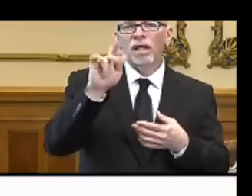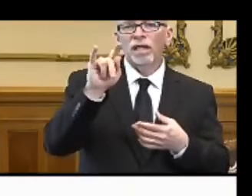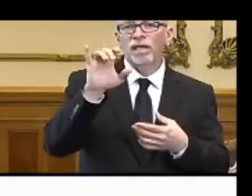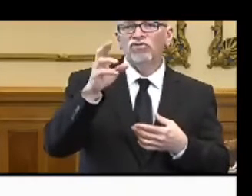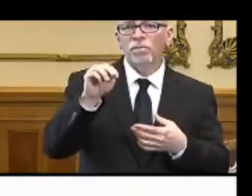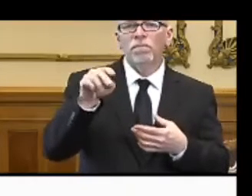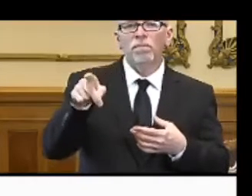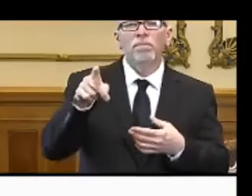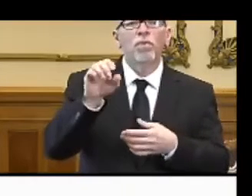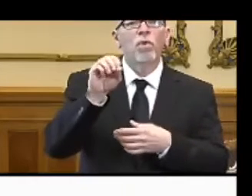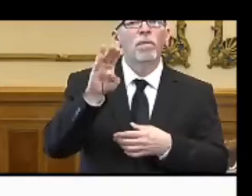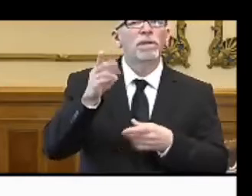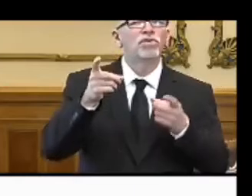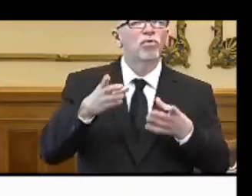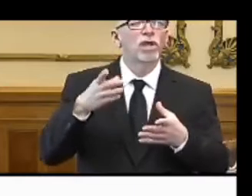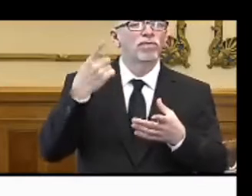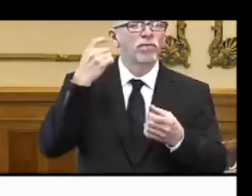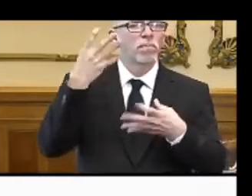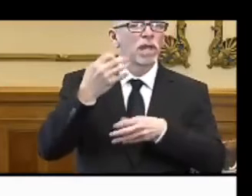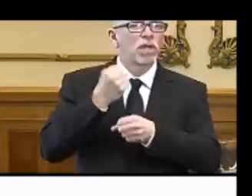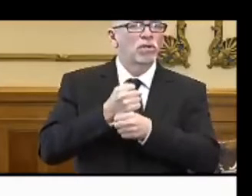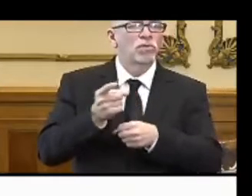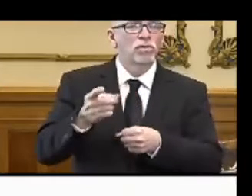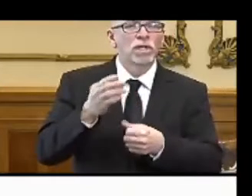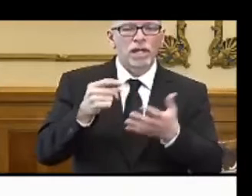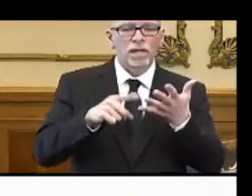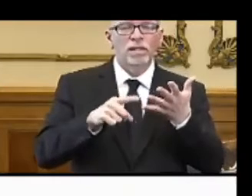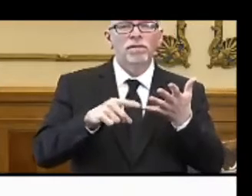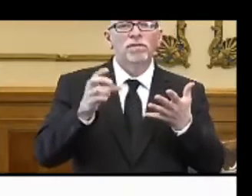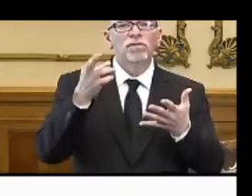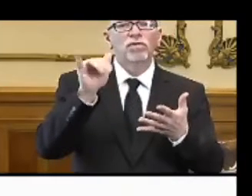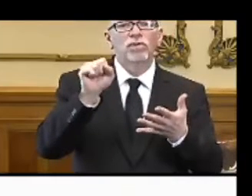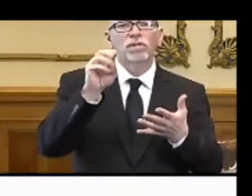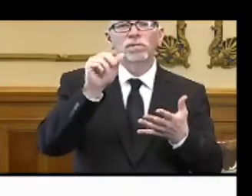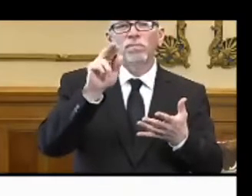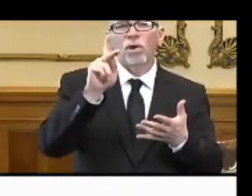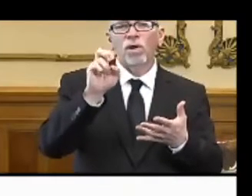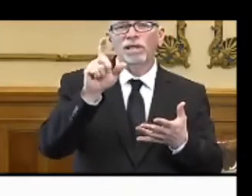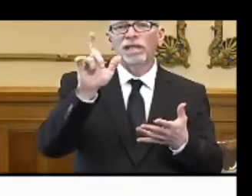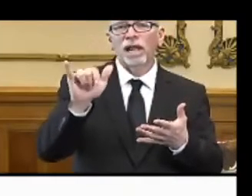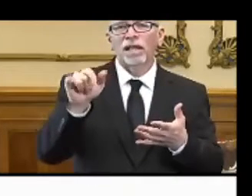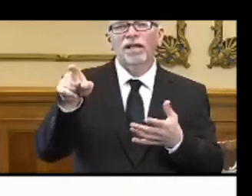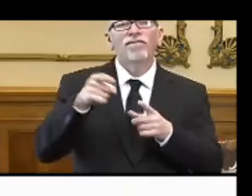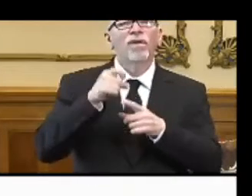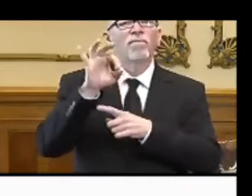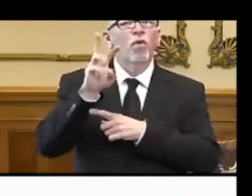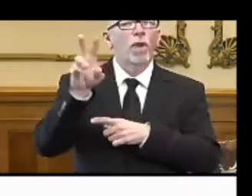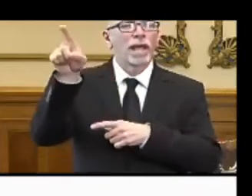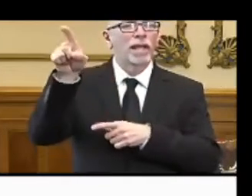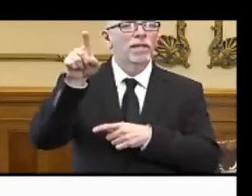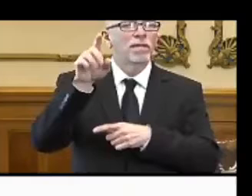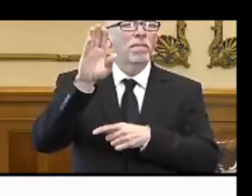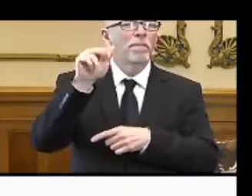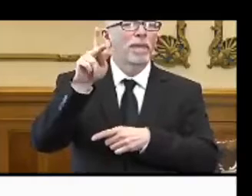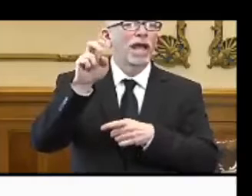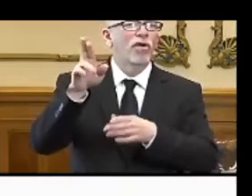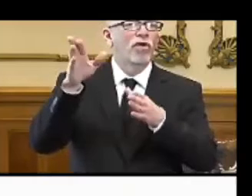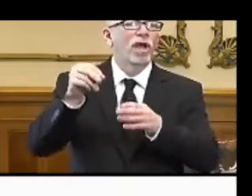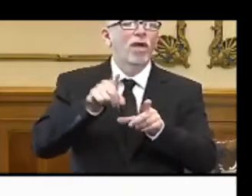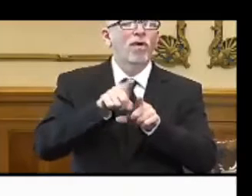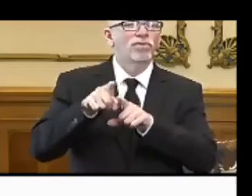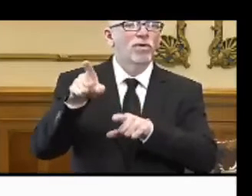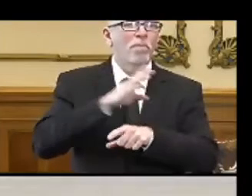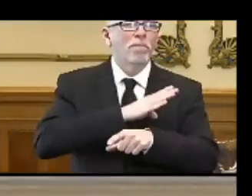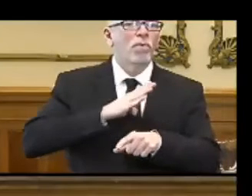as the OMB director. And lastly, Kristen Marcaselli, a banker out of the Fort Wayne area and also a board member of